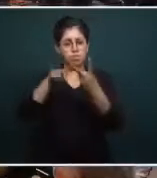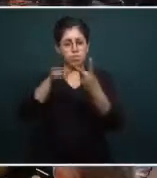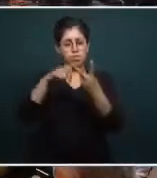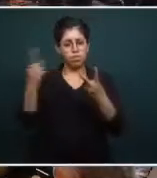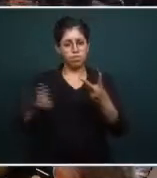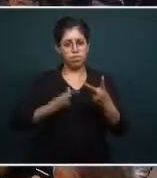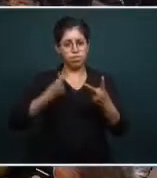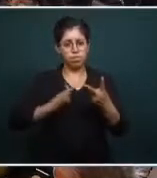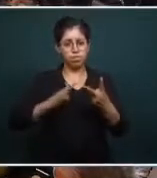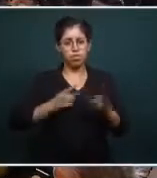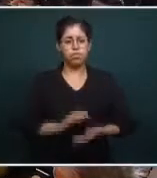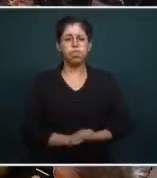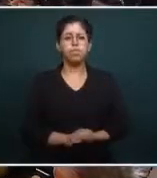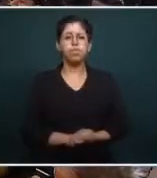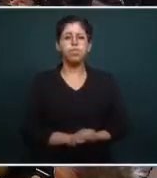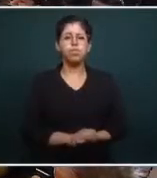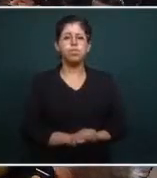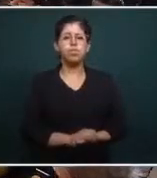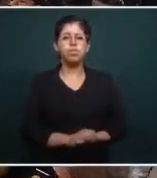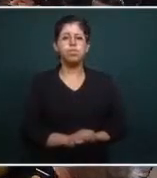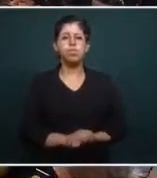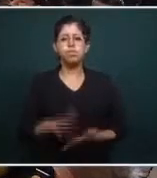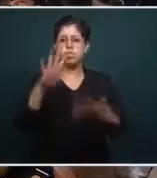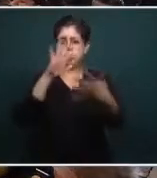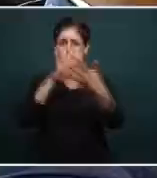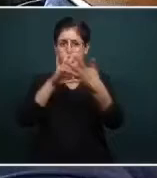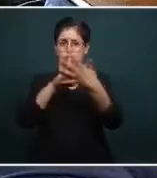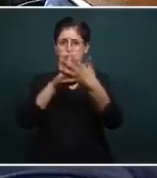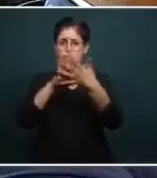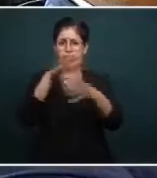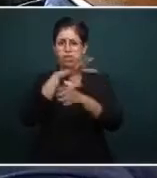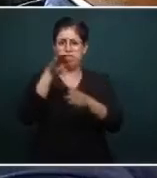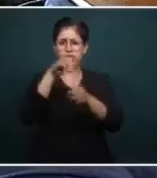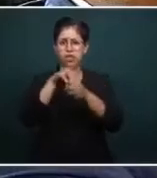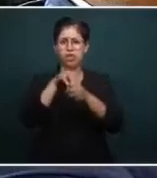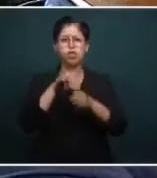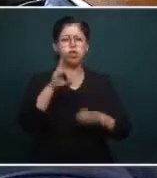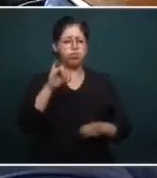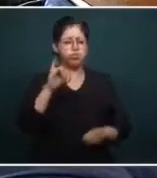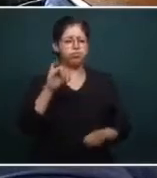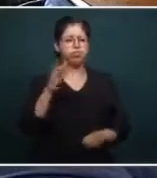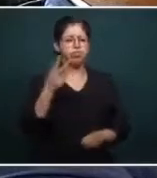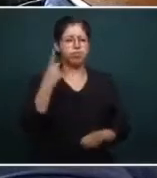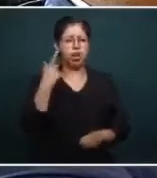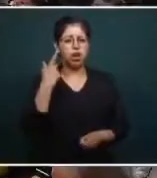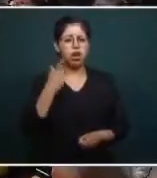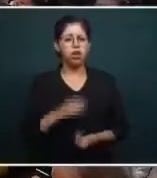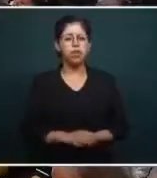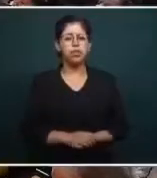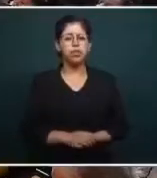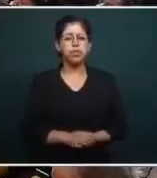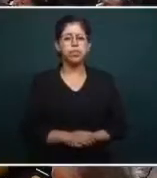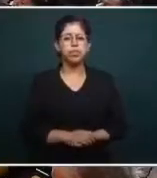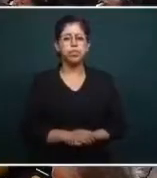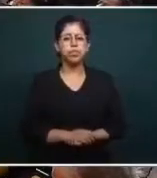And another question? Sí, Oh, regarding the jails. miren, Yes, en cuanto a